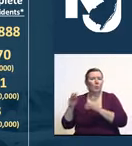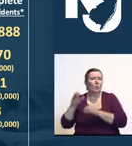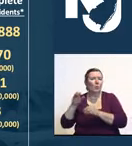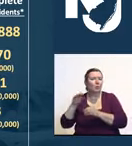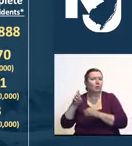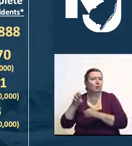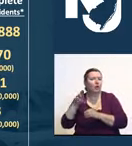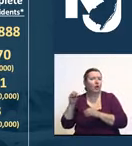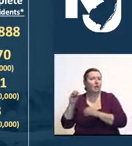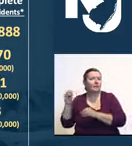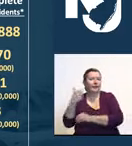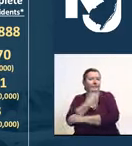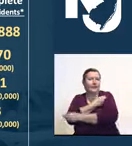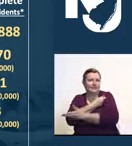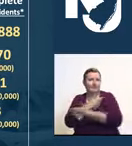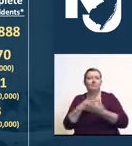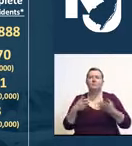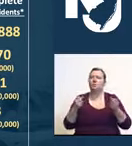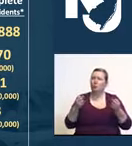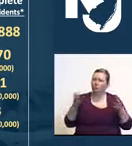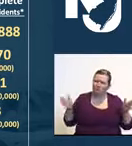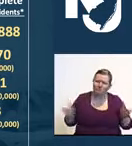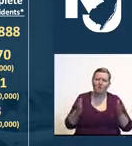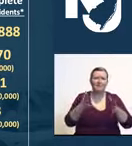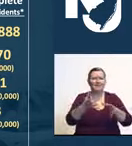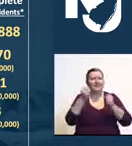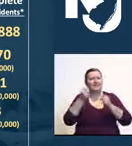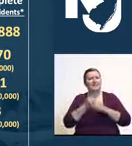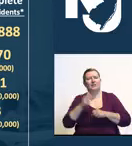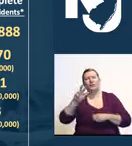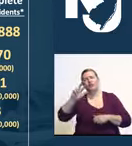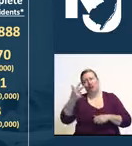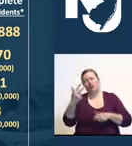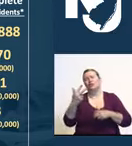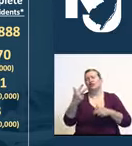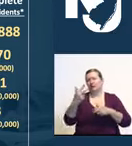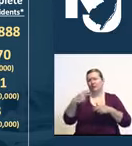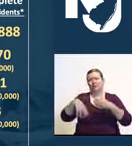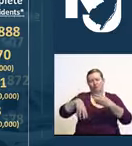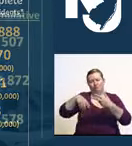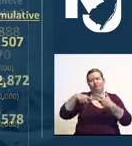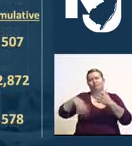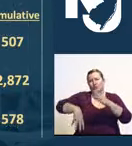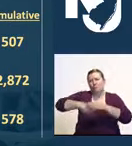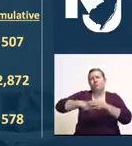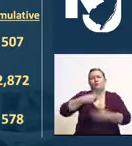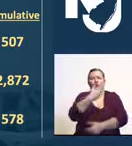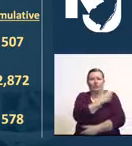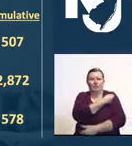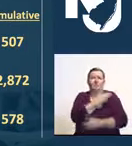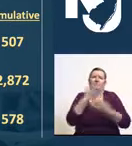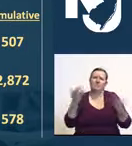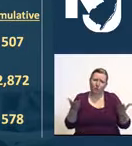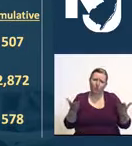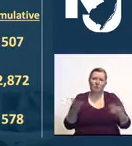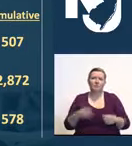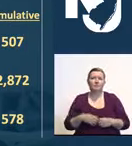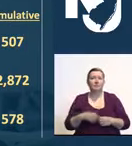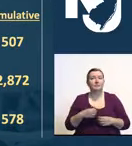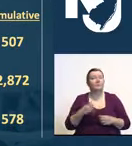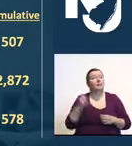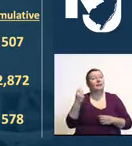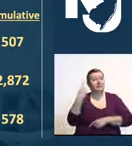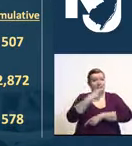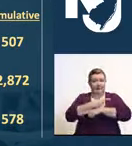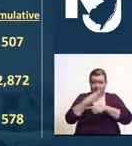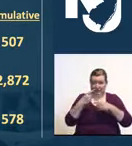urge everyone to get this critical third dose. Next, as we are just 11 days from the lifting of the